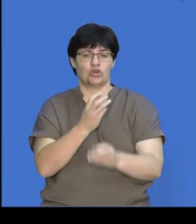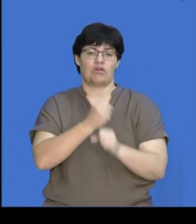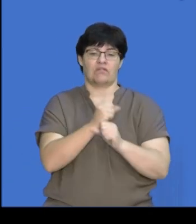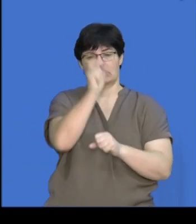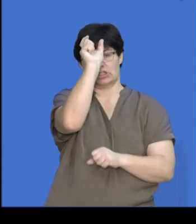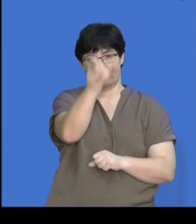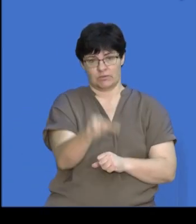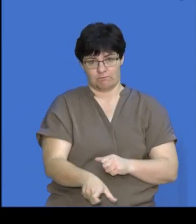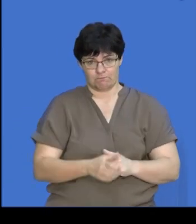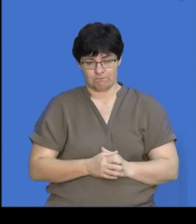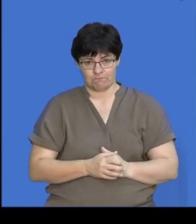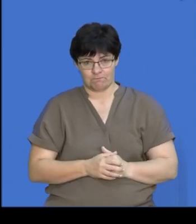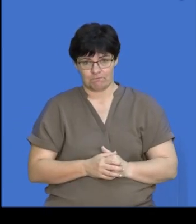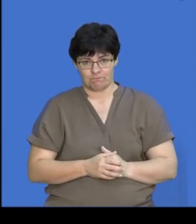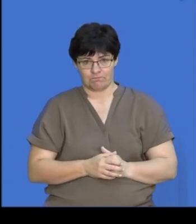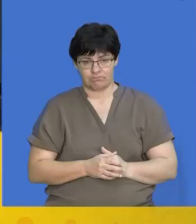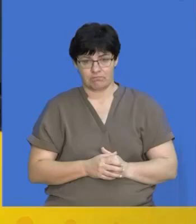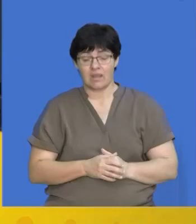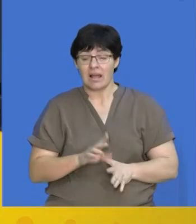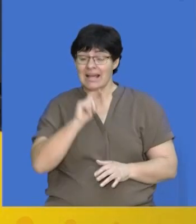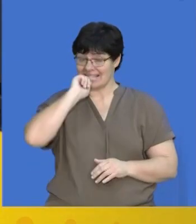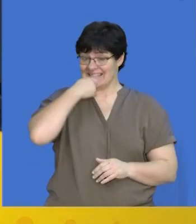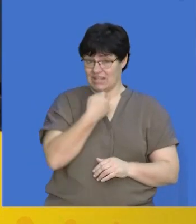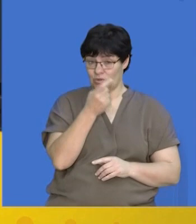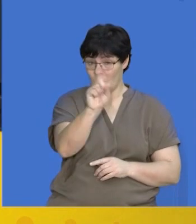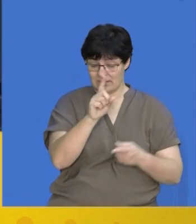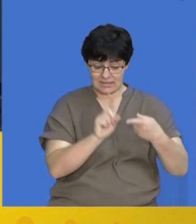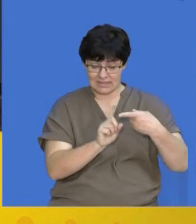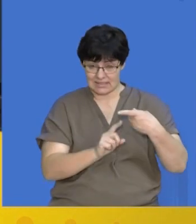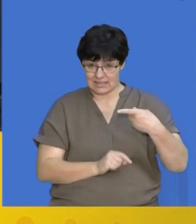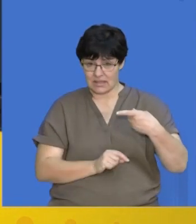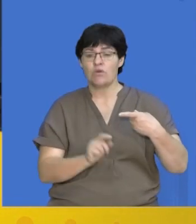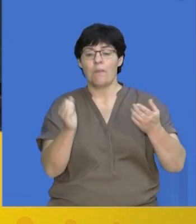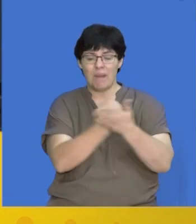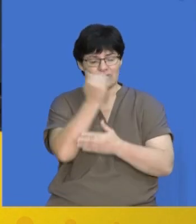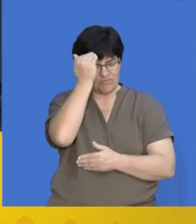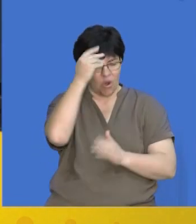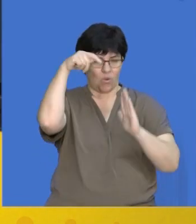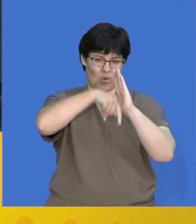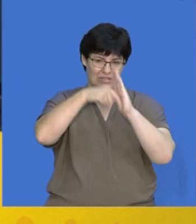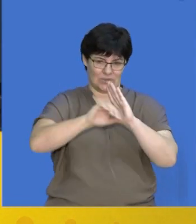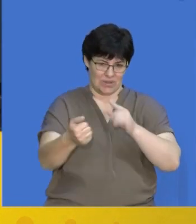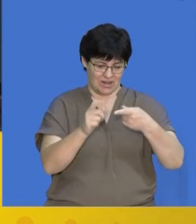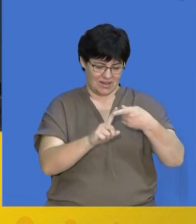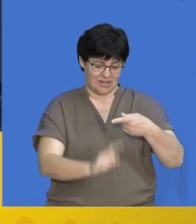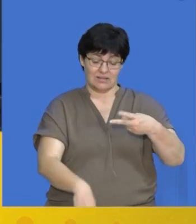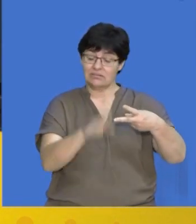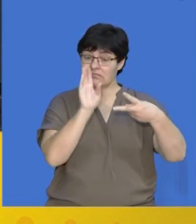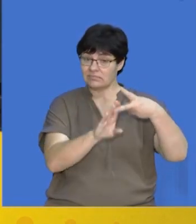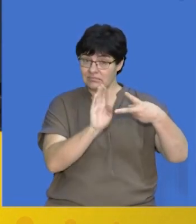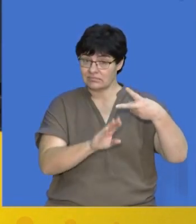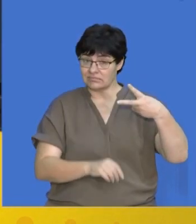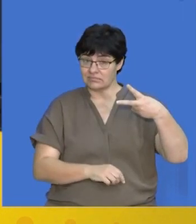terminology. So the secret about paragraph writing, number 1, is to know your content. Number 2,